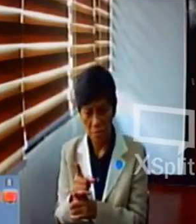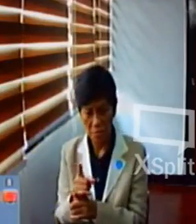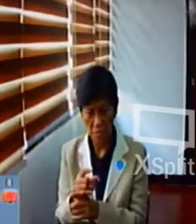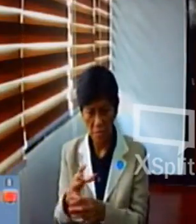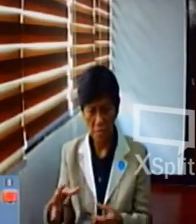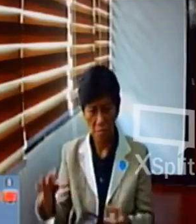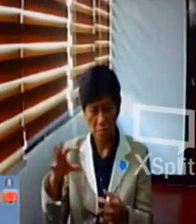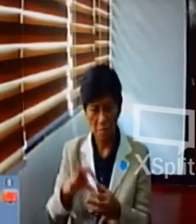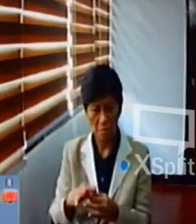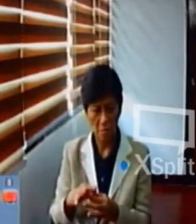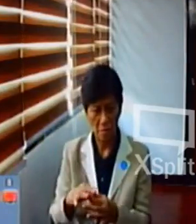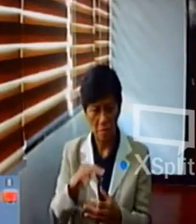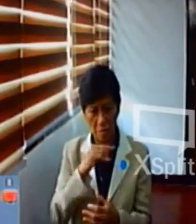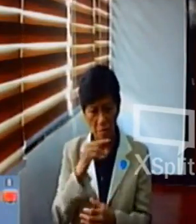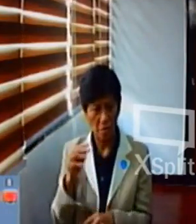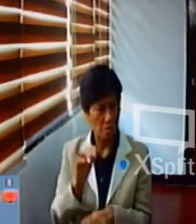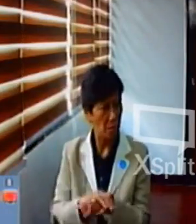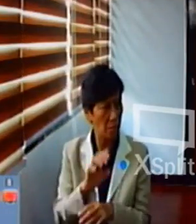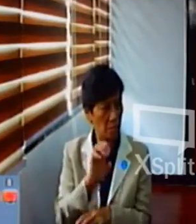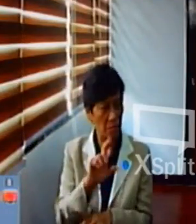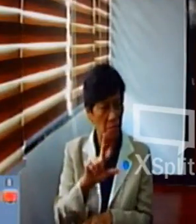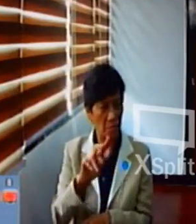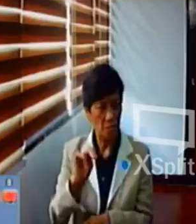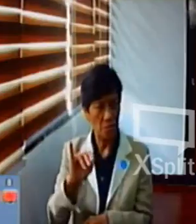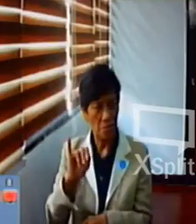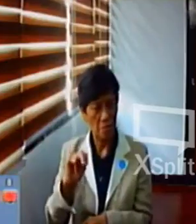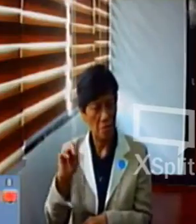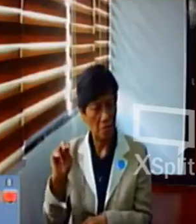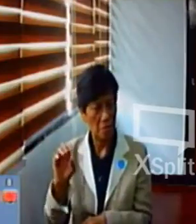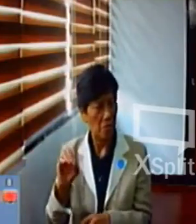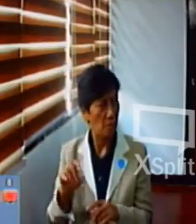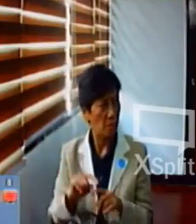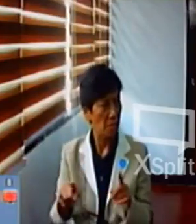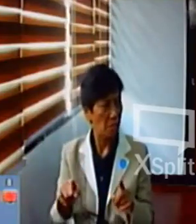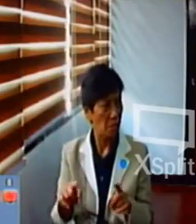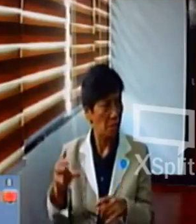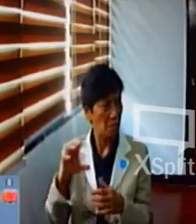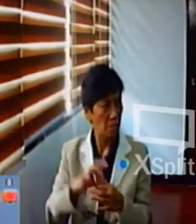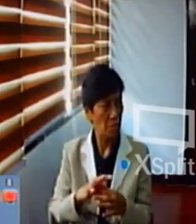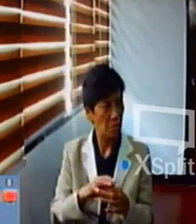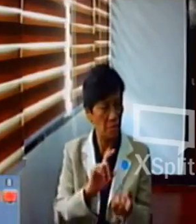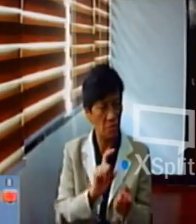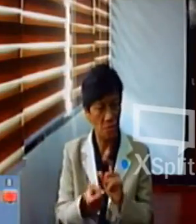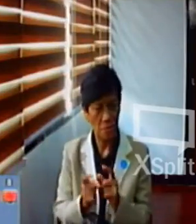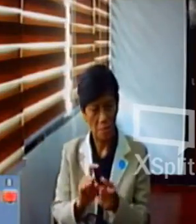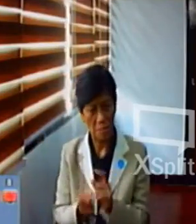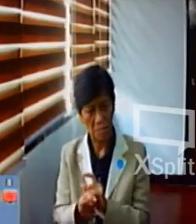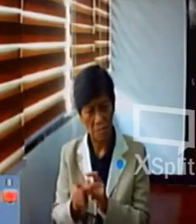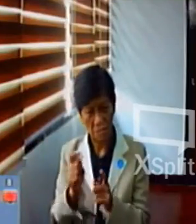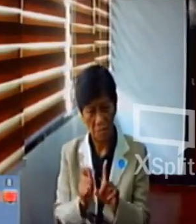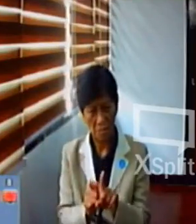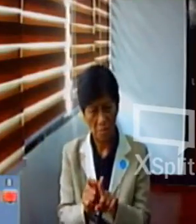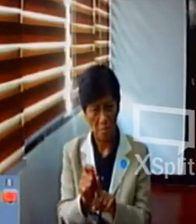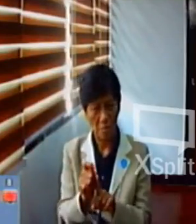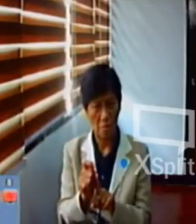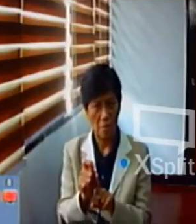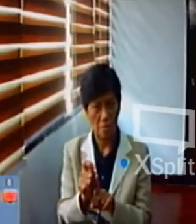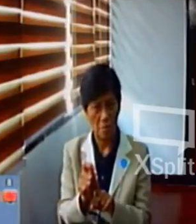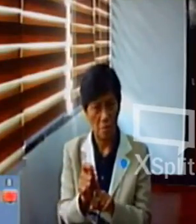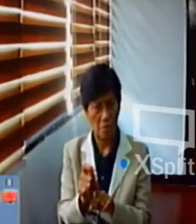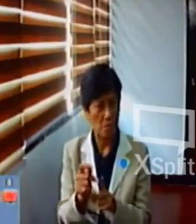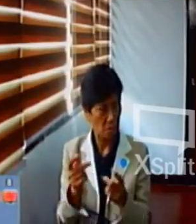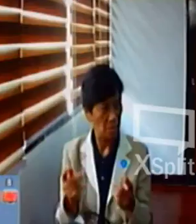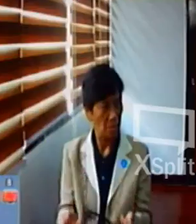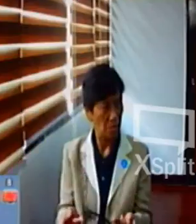anchored already, not on El Nino, but anchored already on the changes in the temperature already.